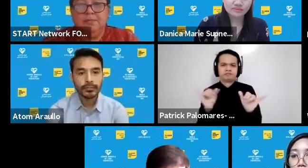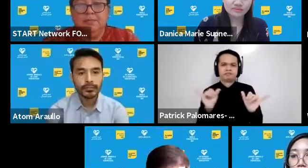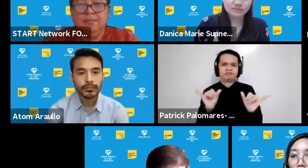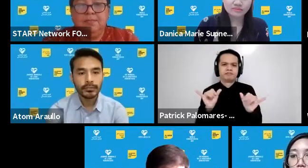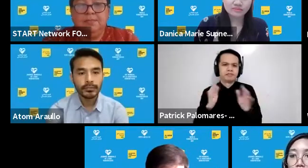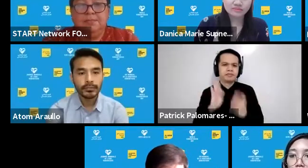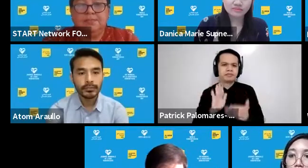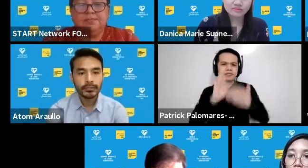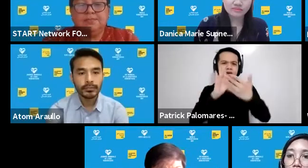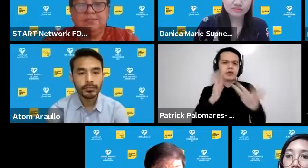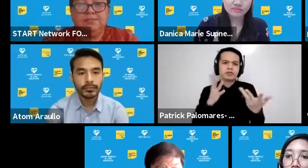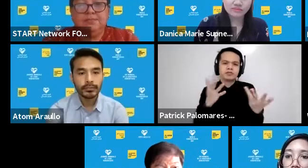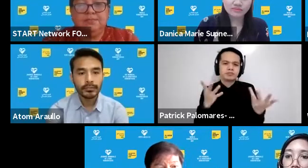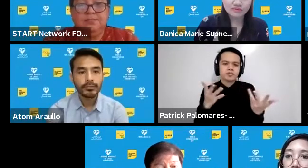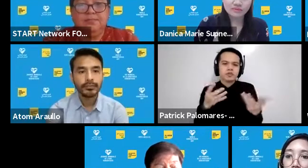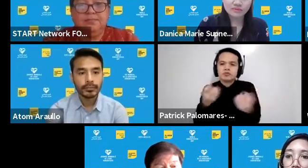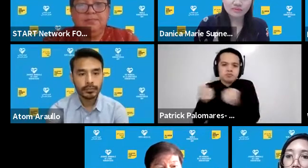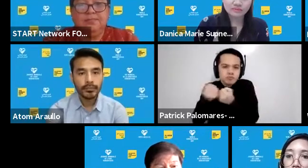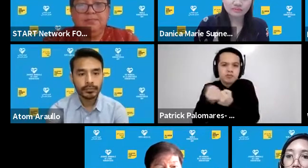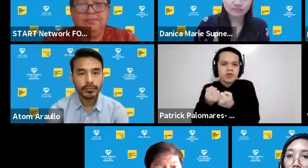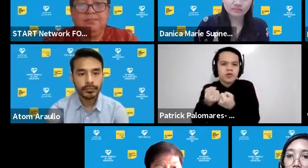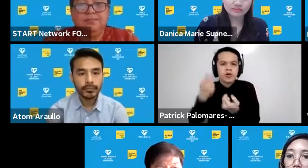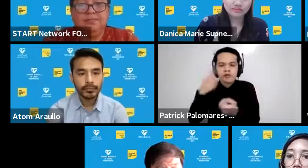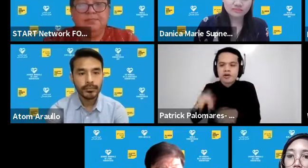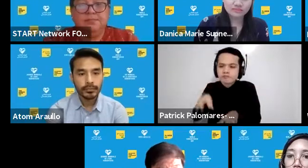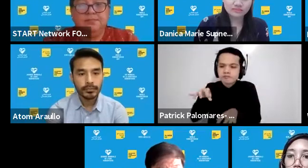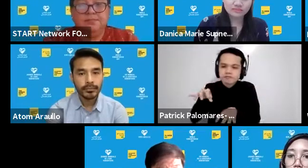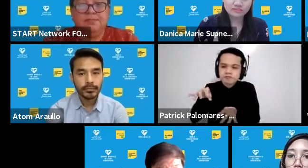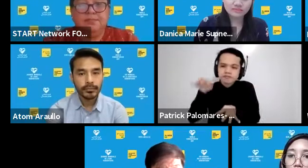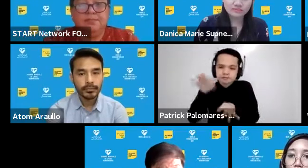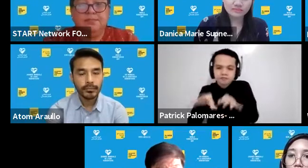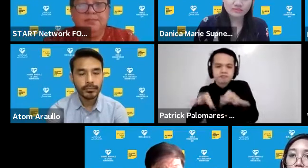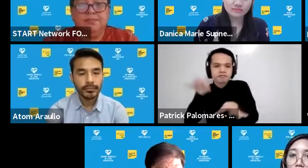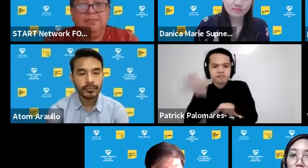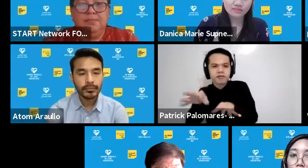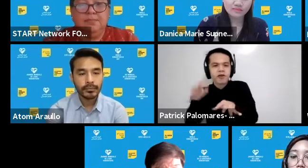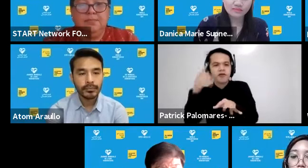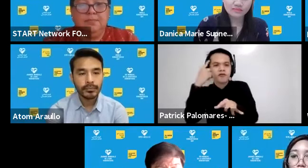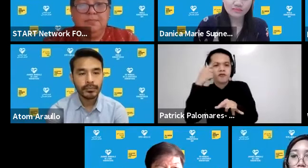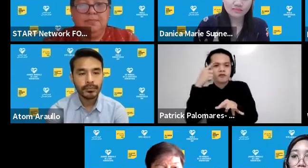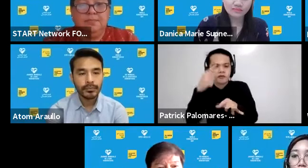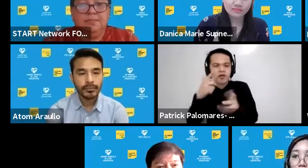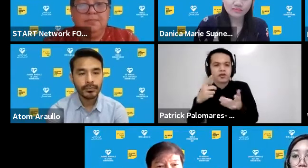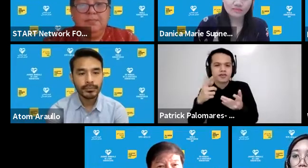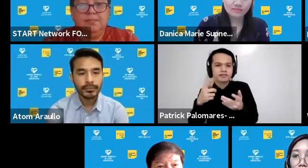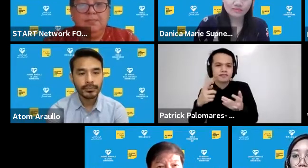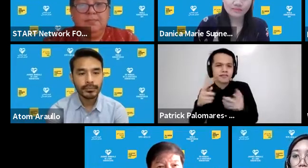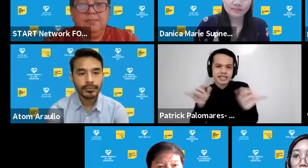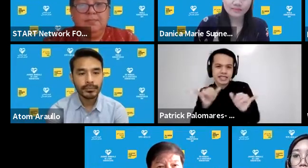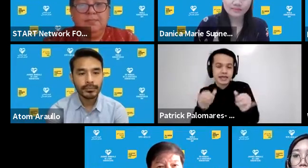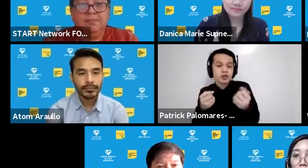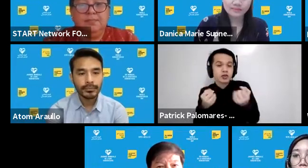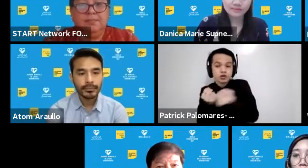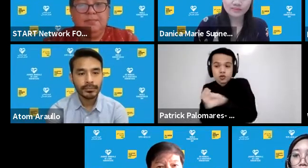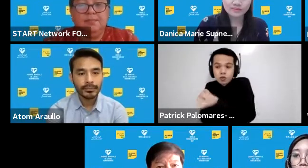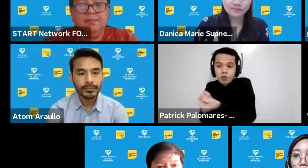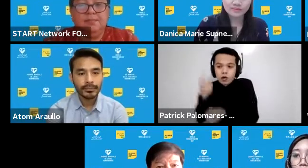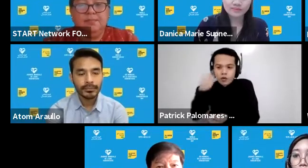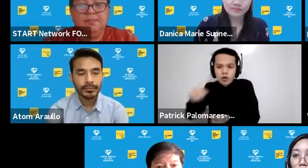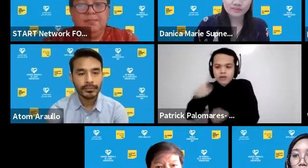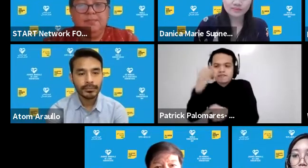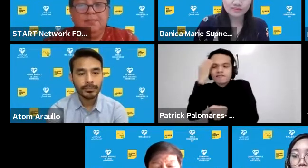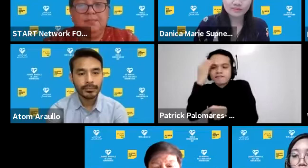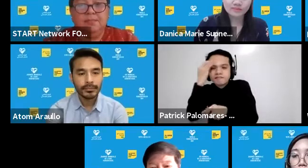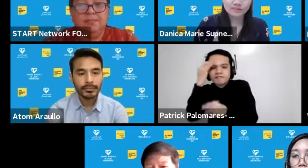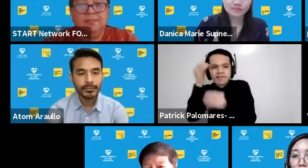approach. So we support them to contribute to this to the preparedness plan, and we support them on their knowledge